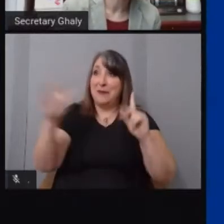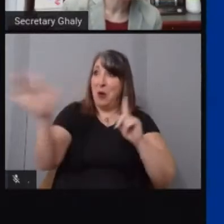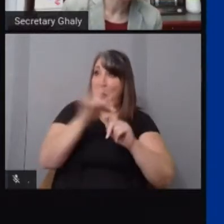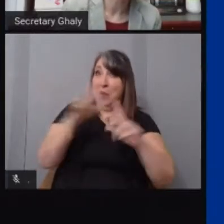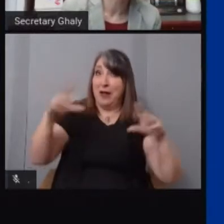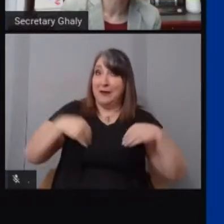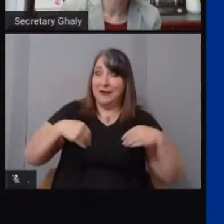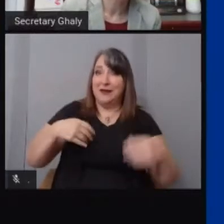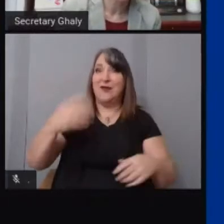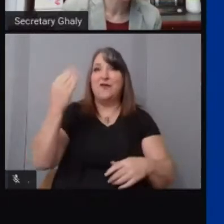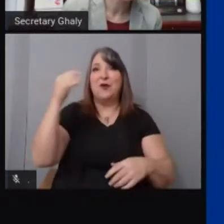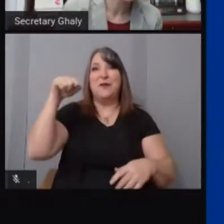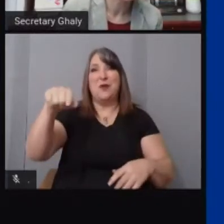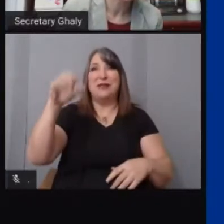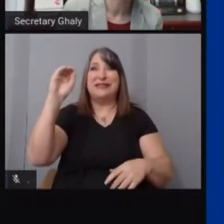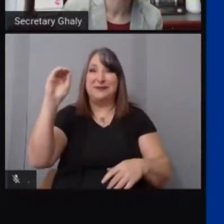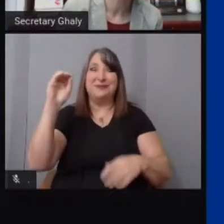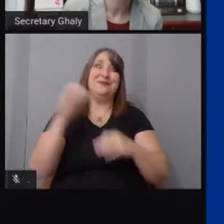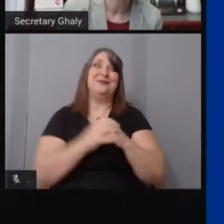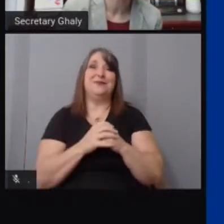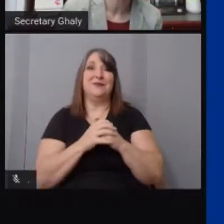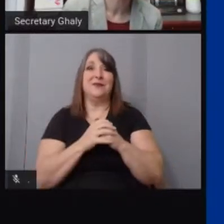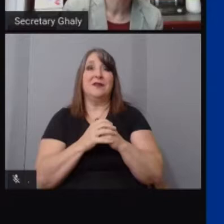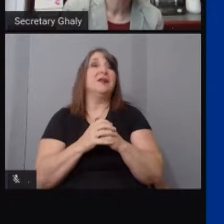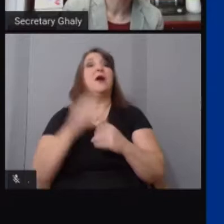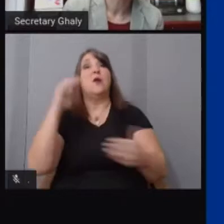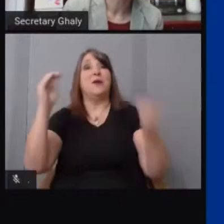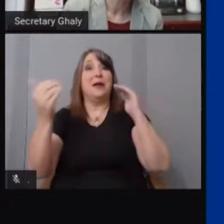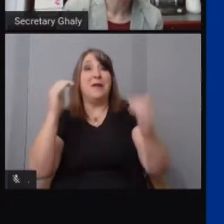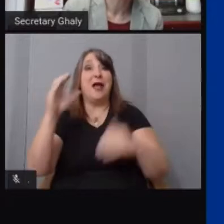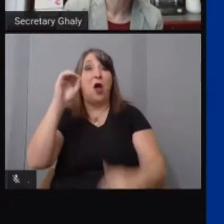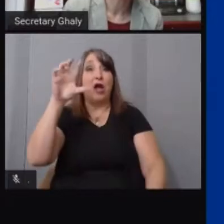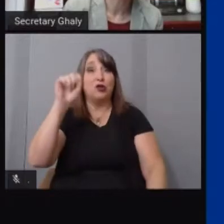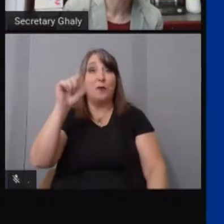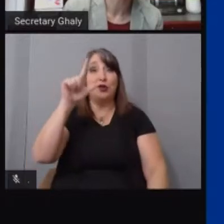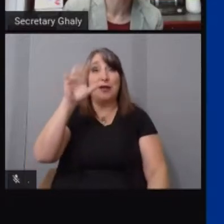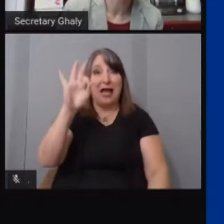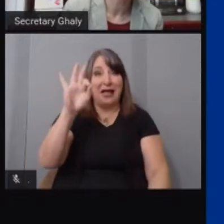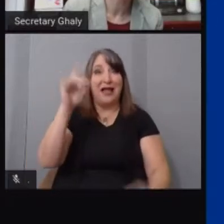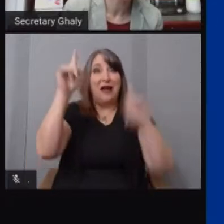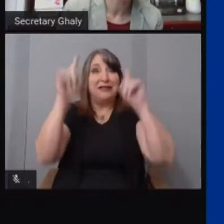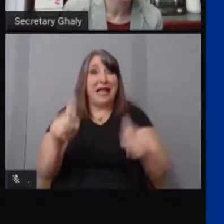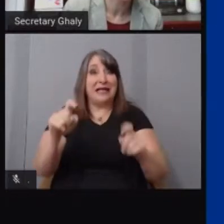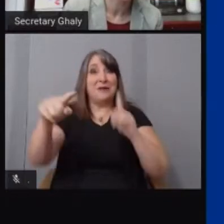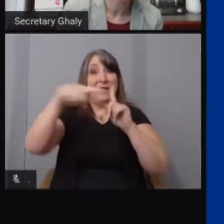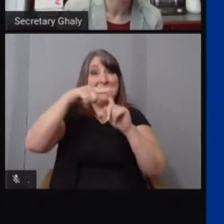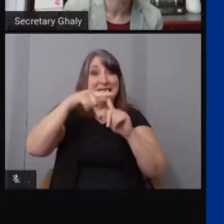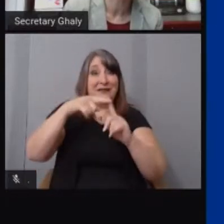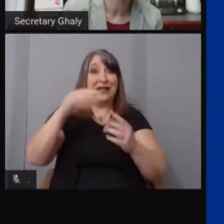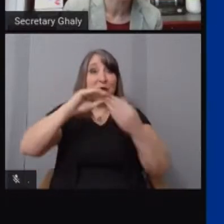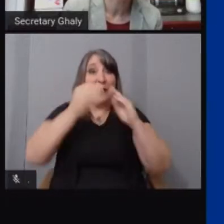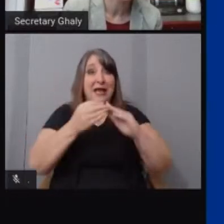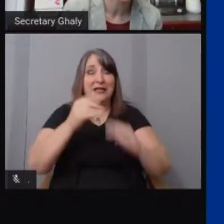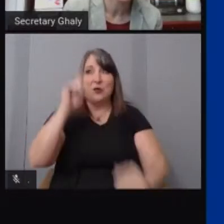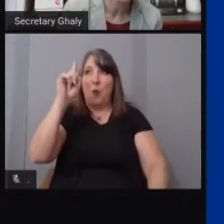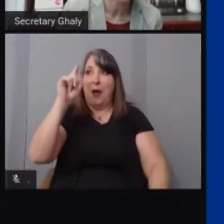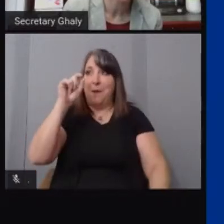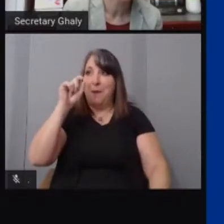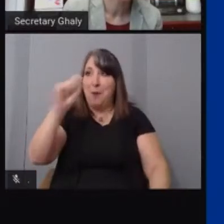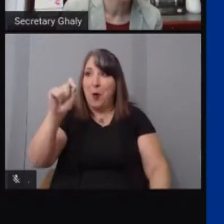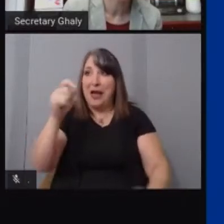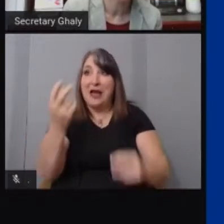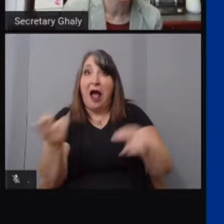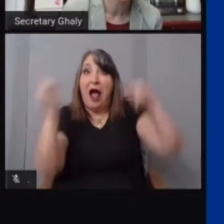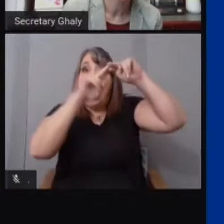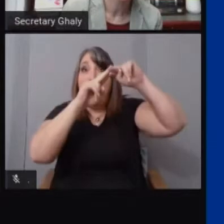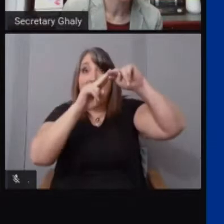When you compare that to a couple weeks ago on October 29th, our test positivity rate is 1 point higher. Again, it's